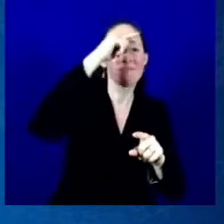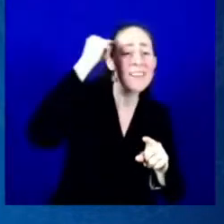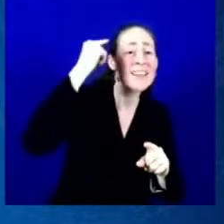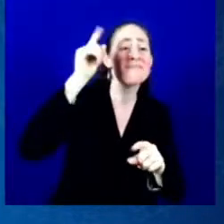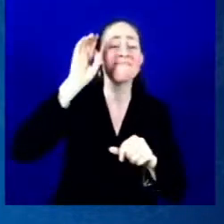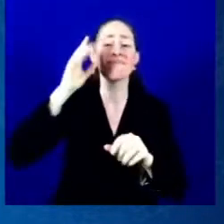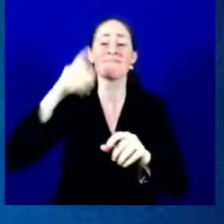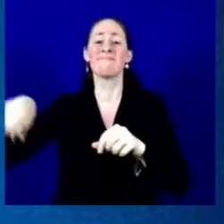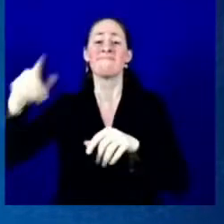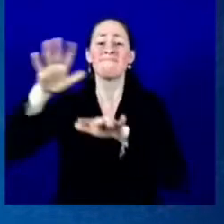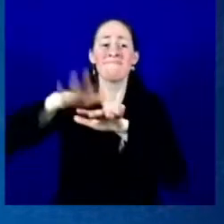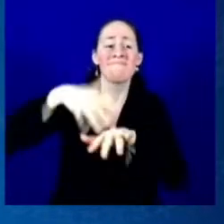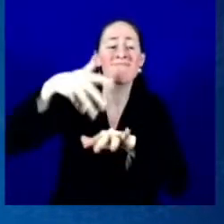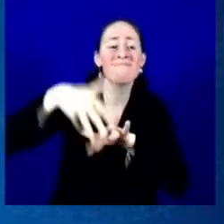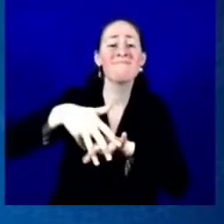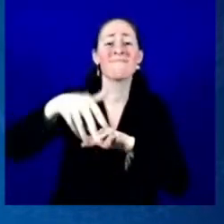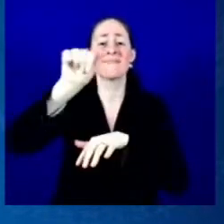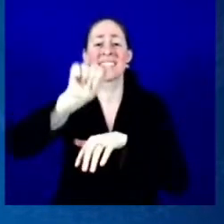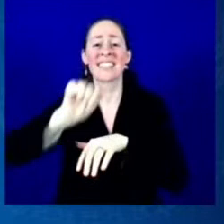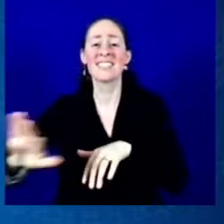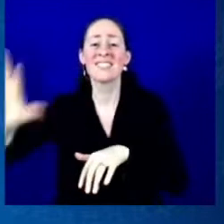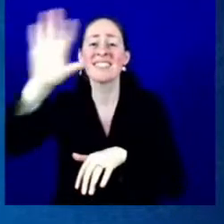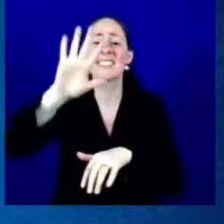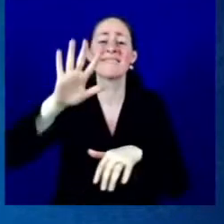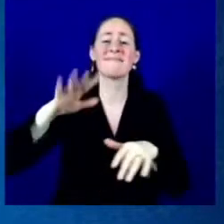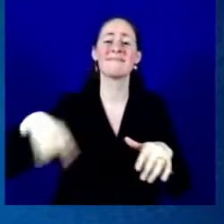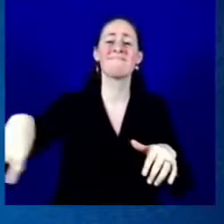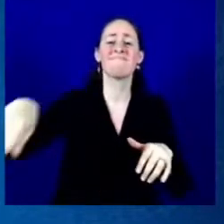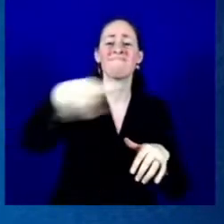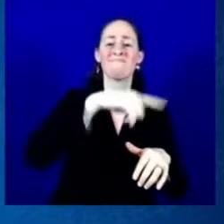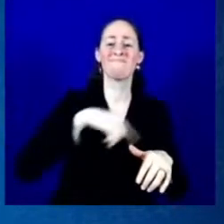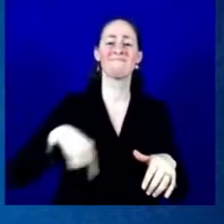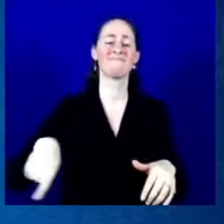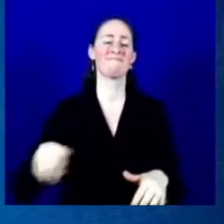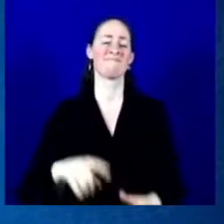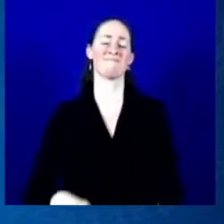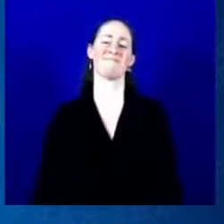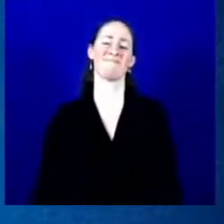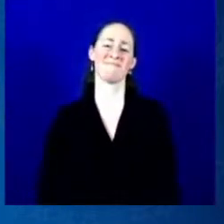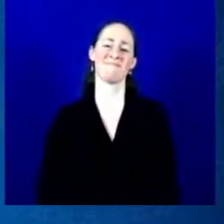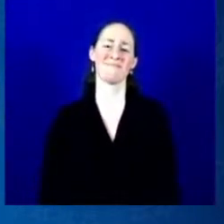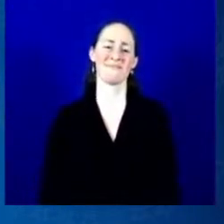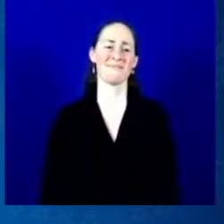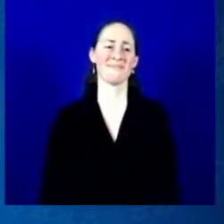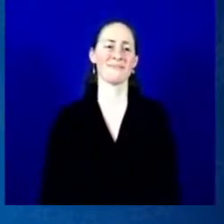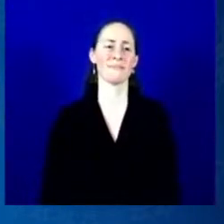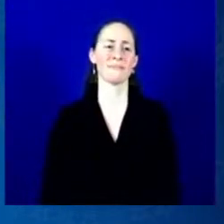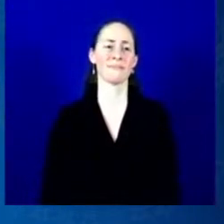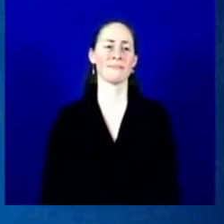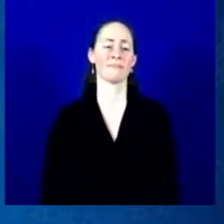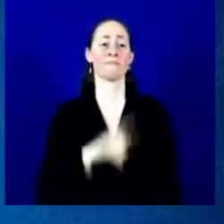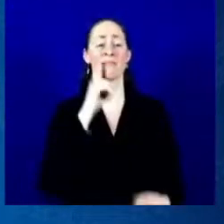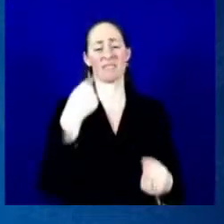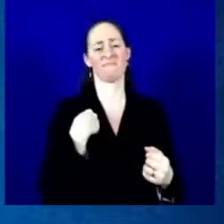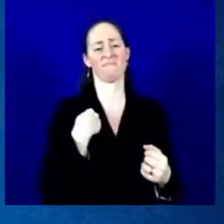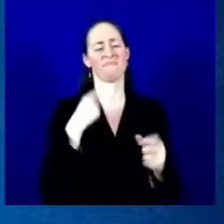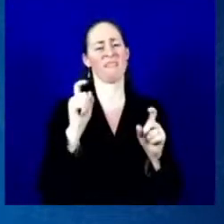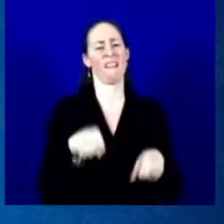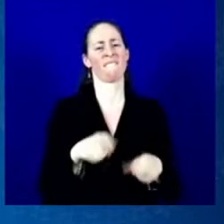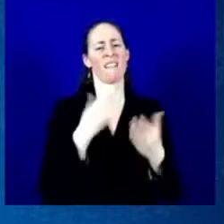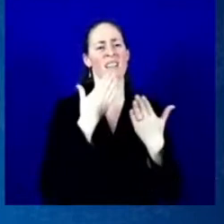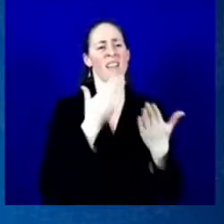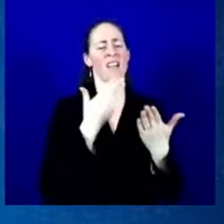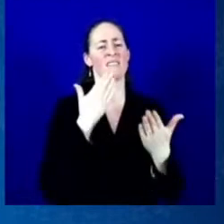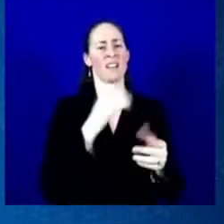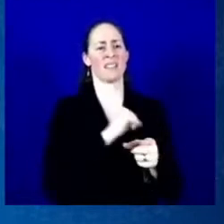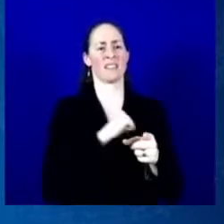Look, I also want to thank the United States Senate for voting 94-1 to pass the COVID-19